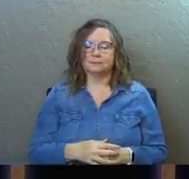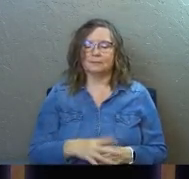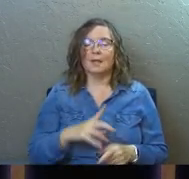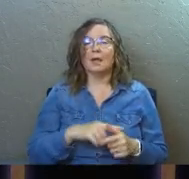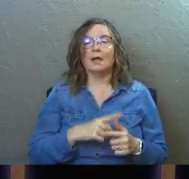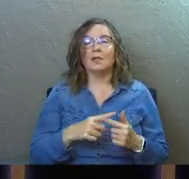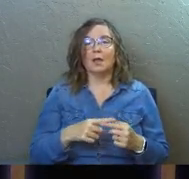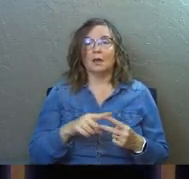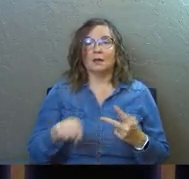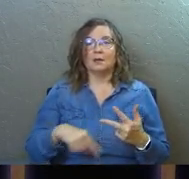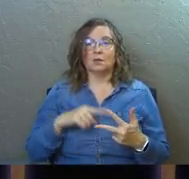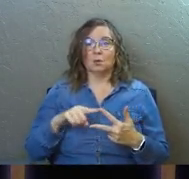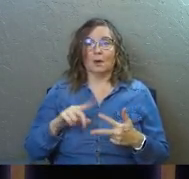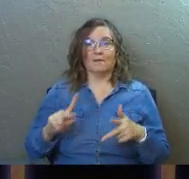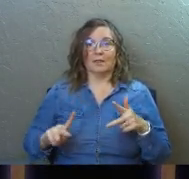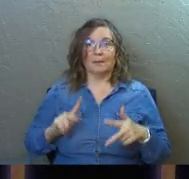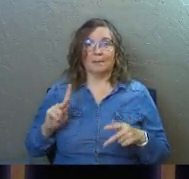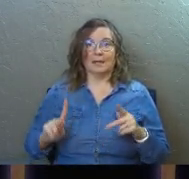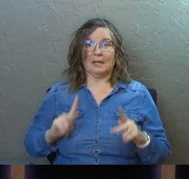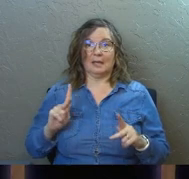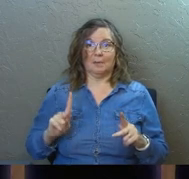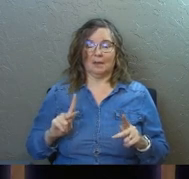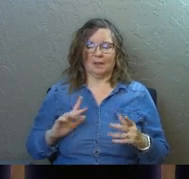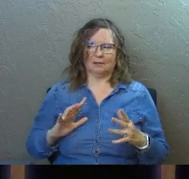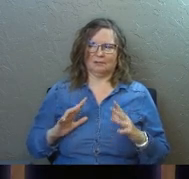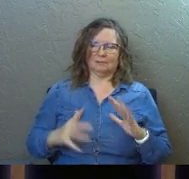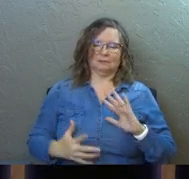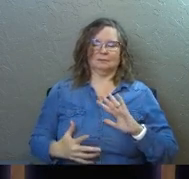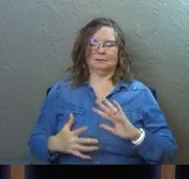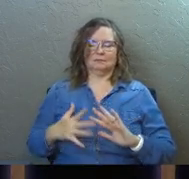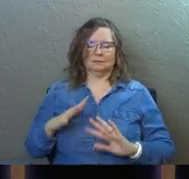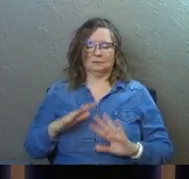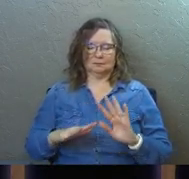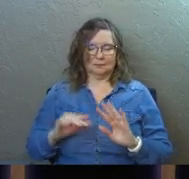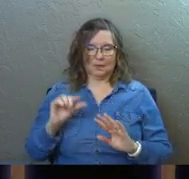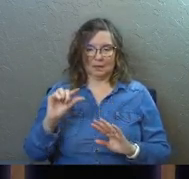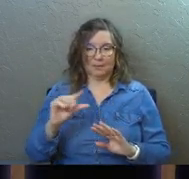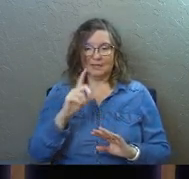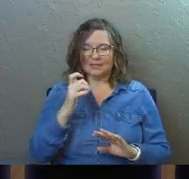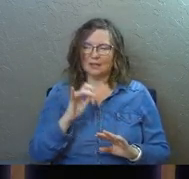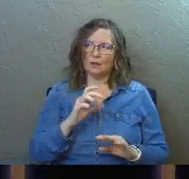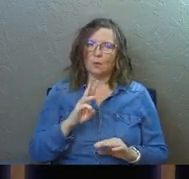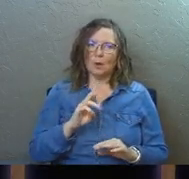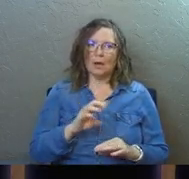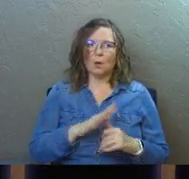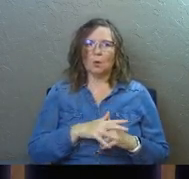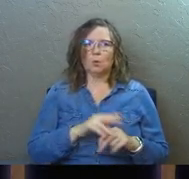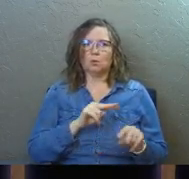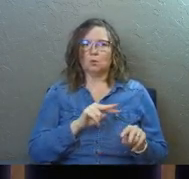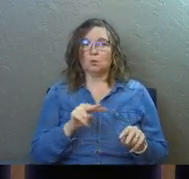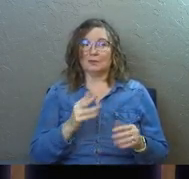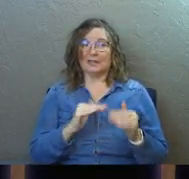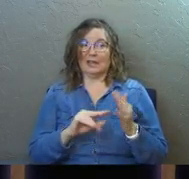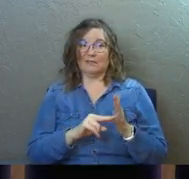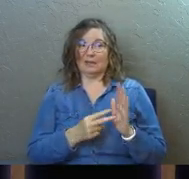And then you've got the people that could tweak you just a little bit. Because you're like, wow,